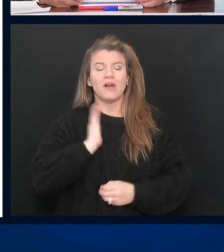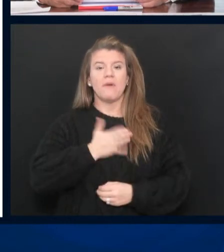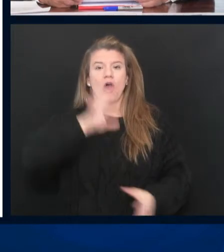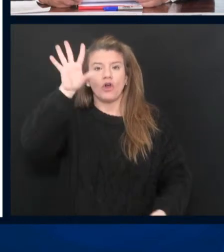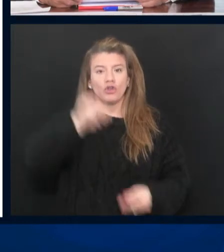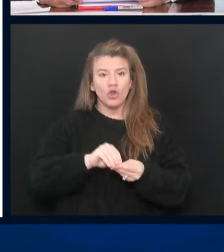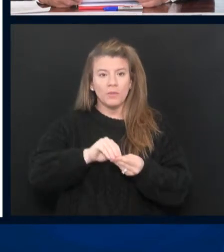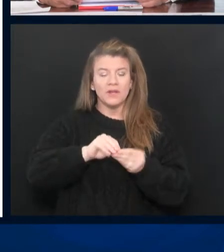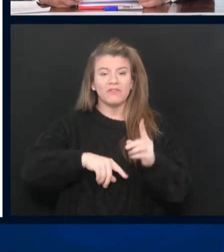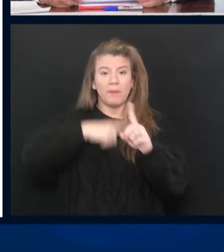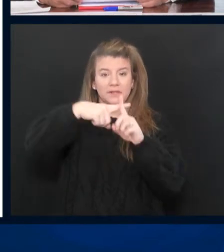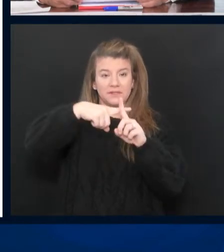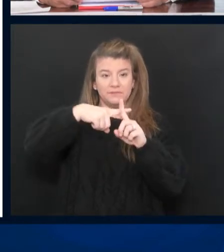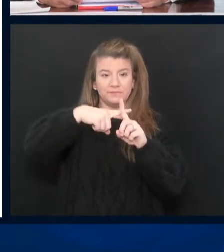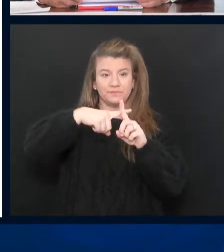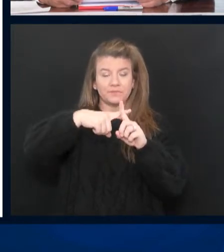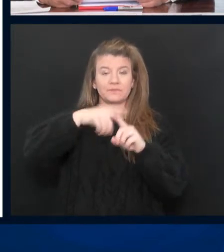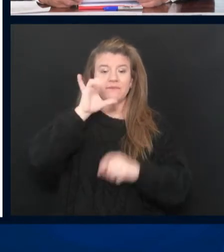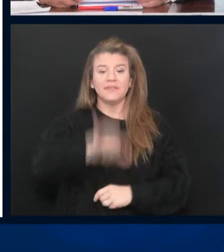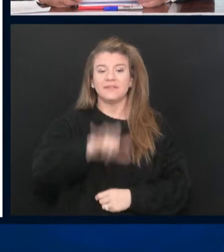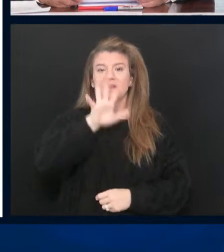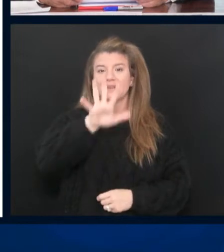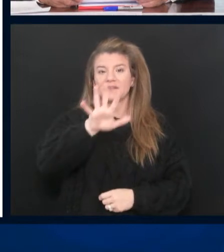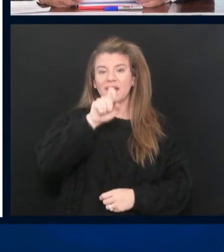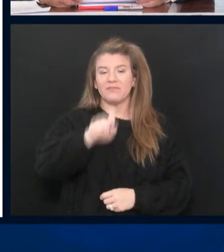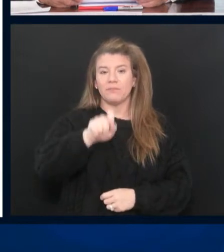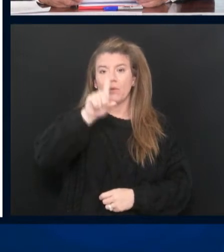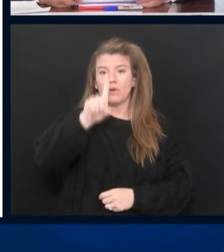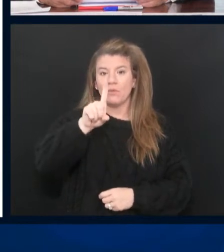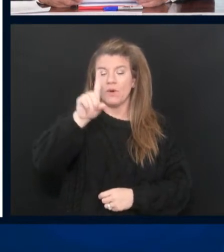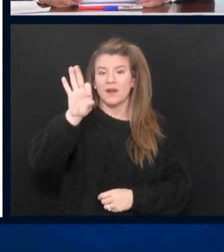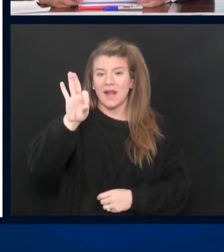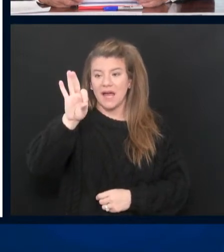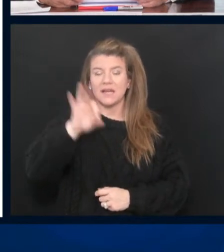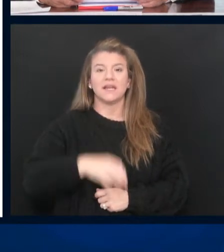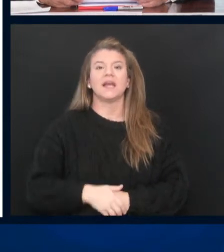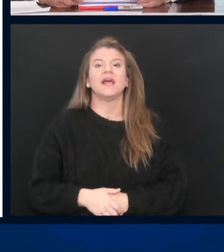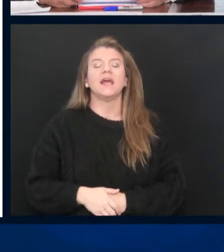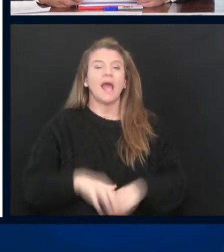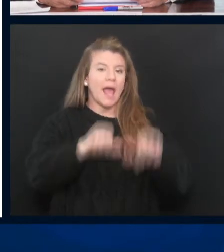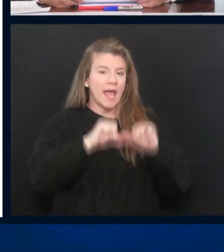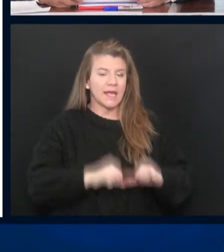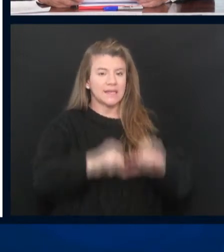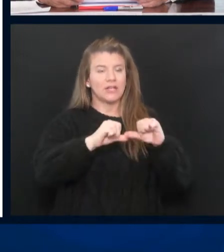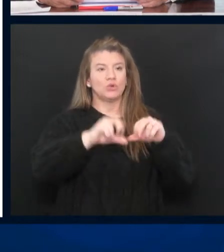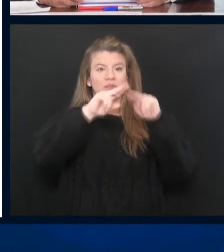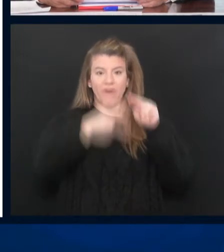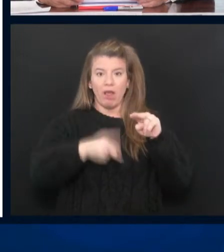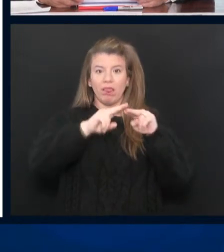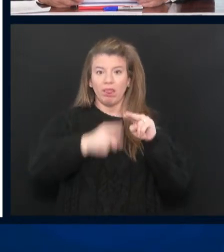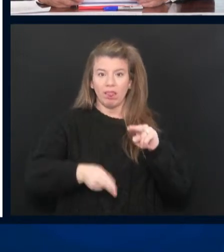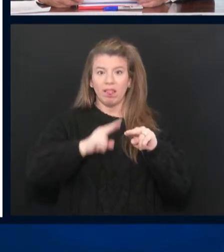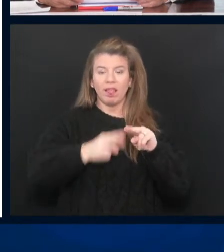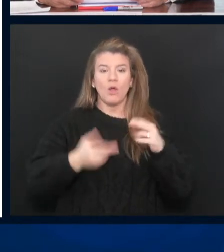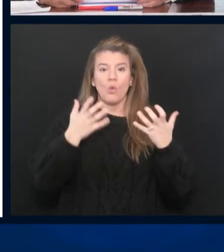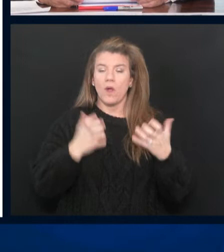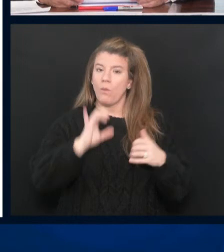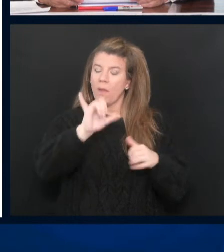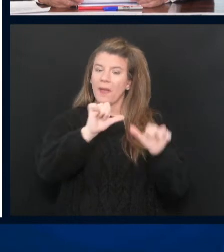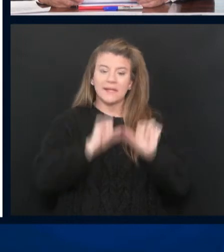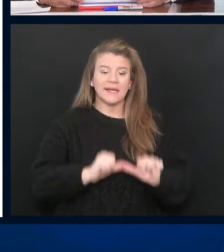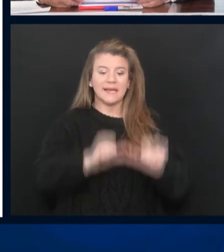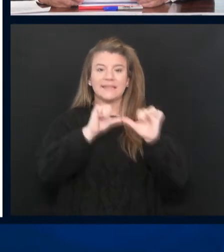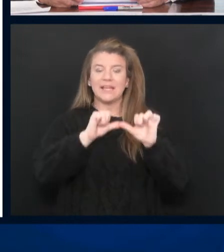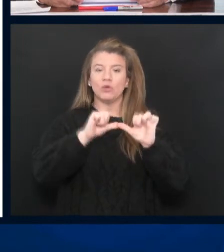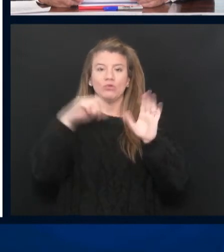cumulative positive, it is at 5.19, and it continues to fall, and we want that to just drop right on down